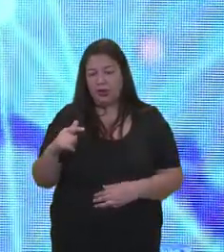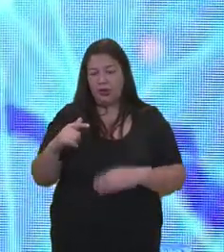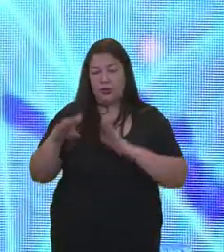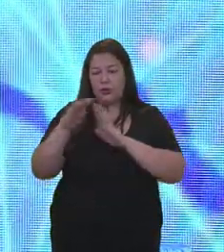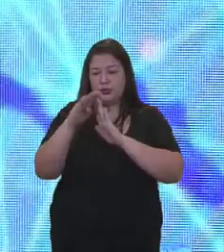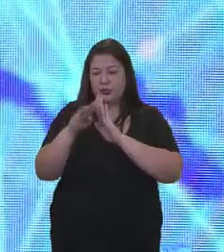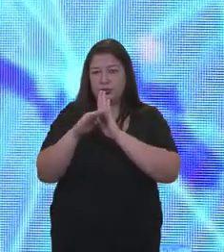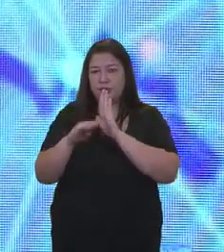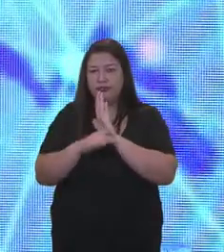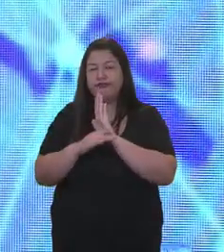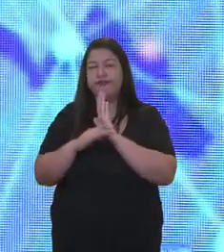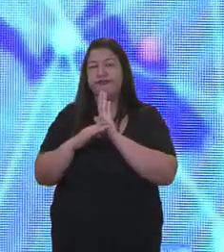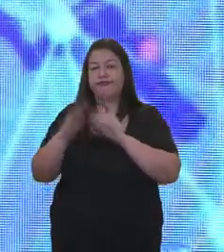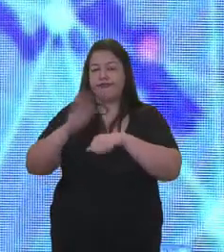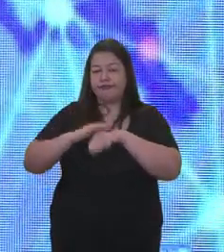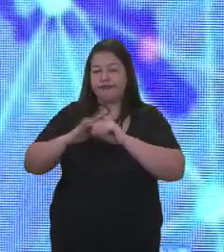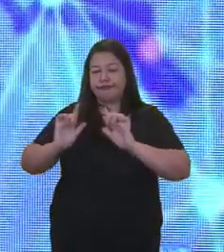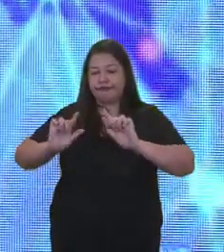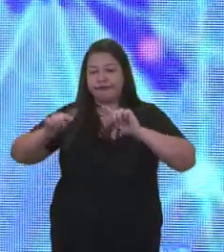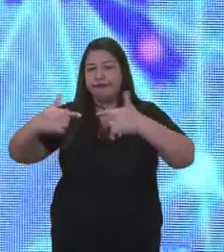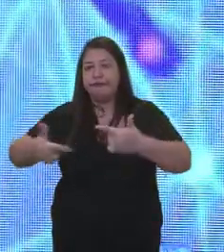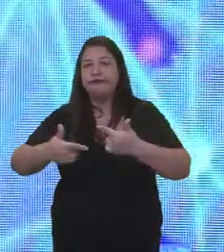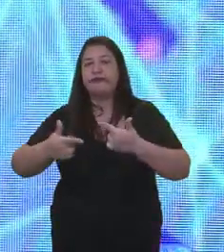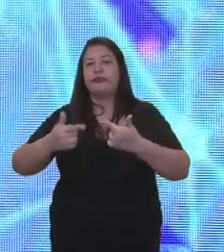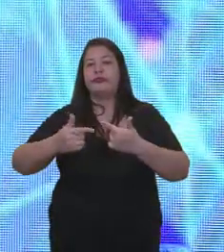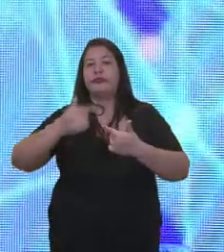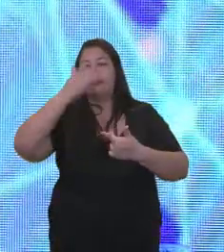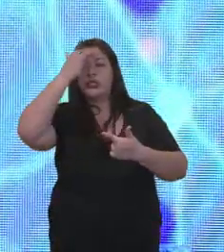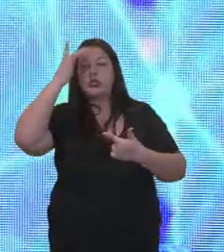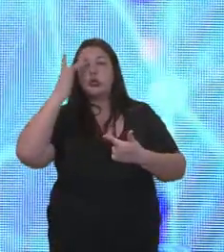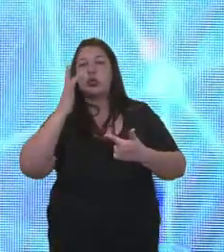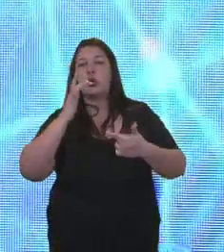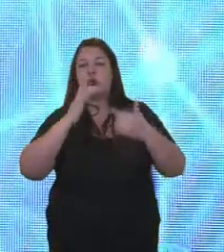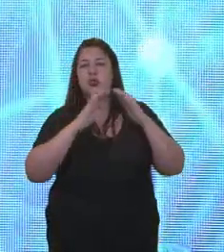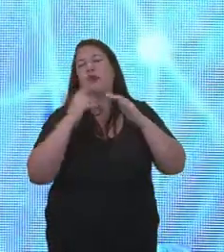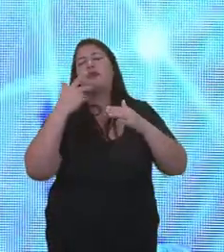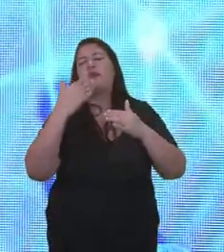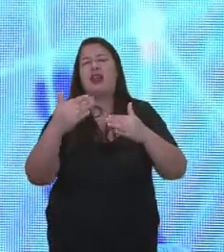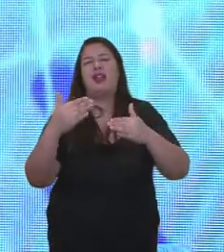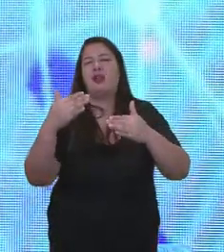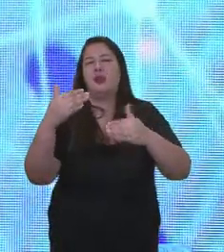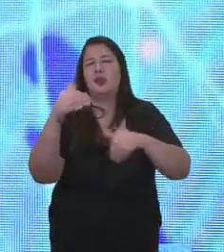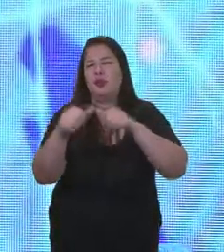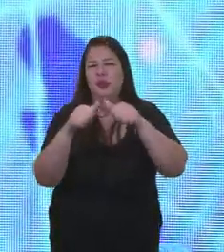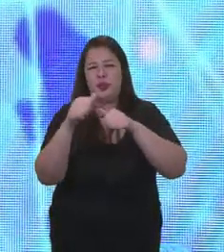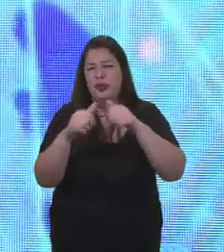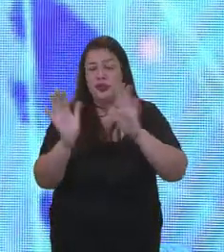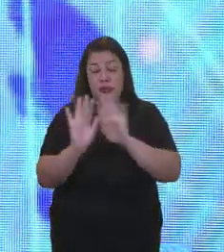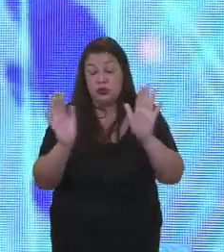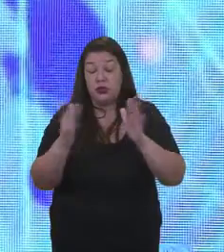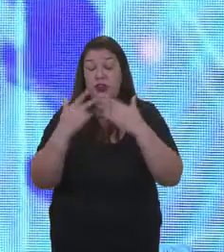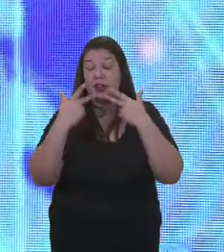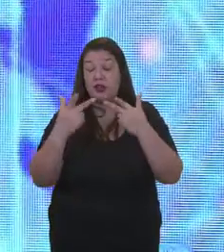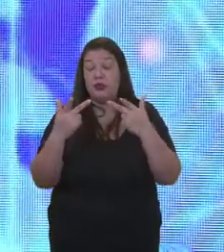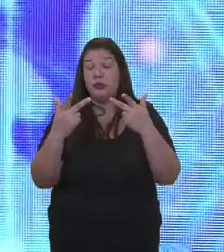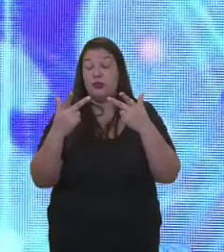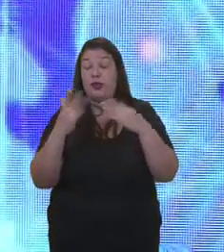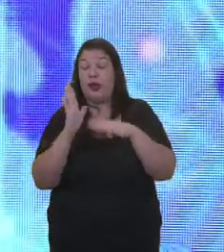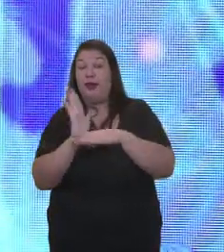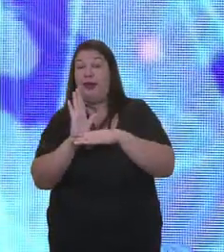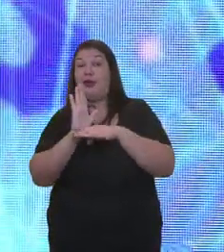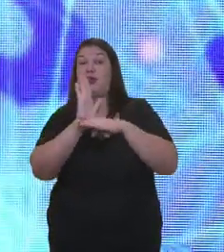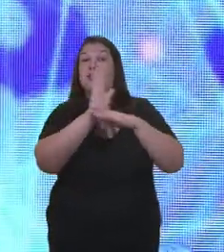If I don't have this mindset of bringing dignity to the slums, I'm not asking to change, I'm asking for